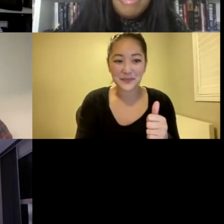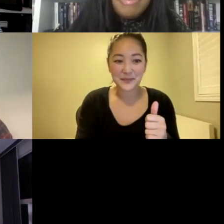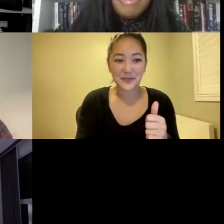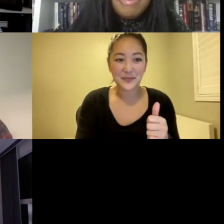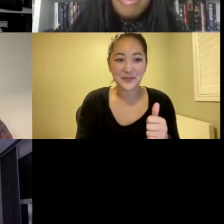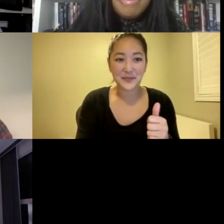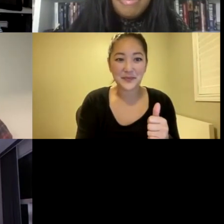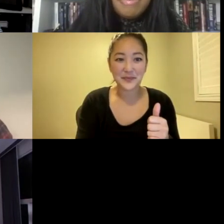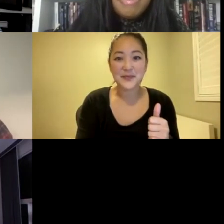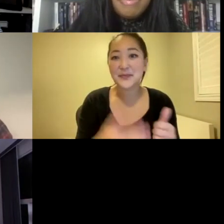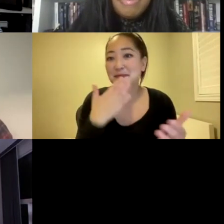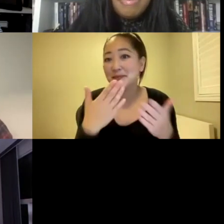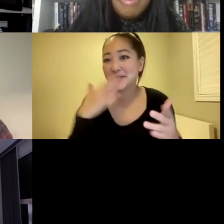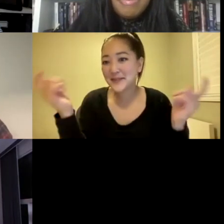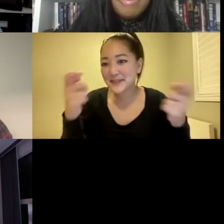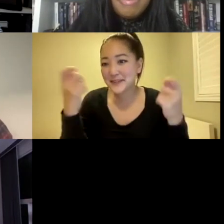thanks to the festival.